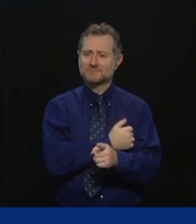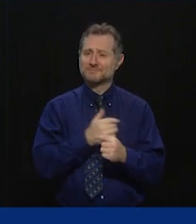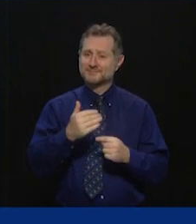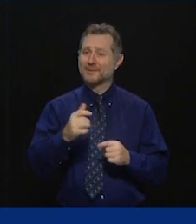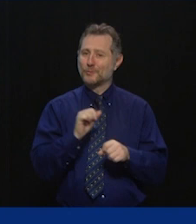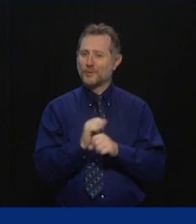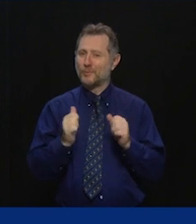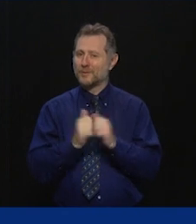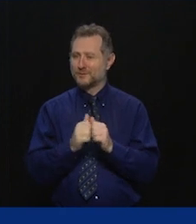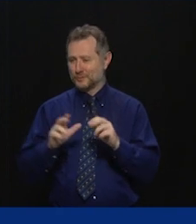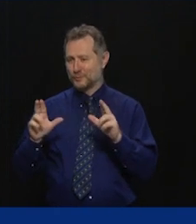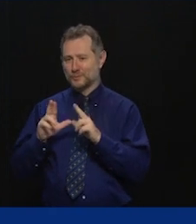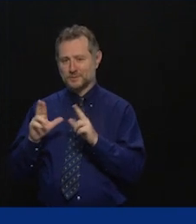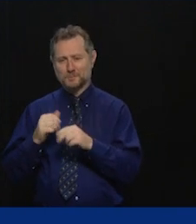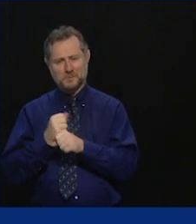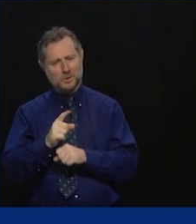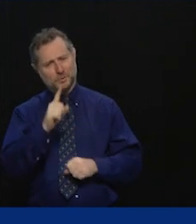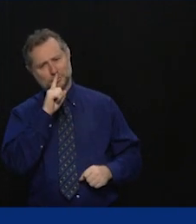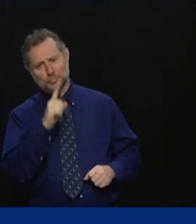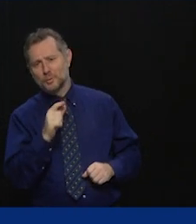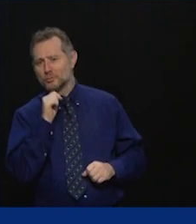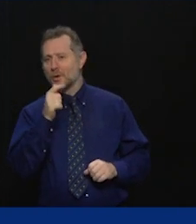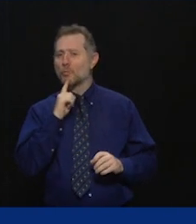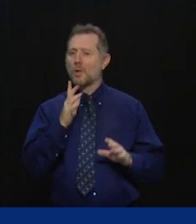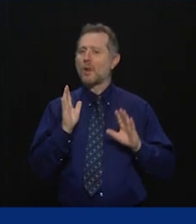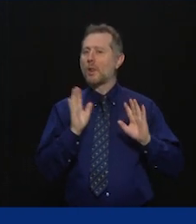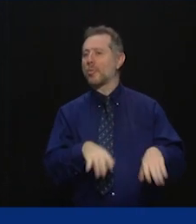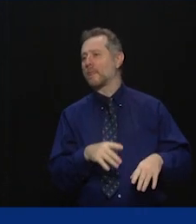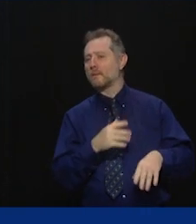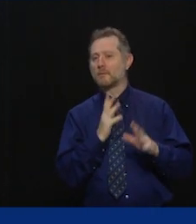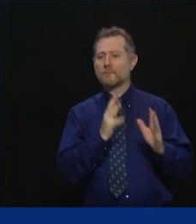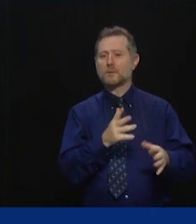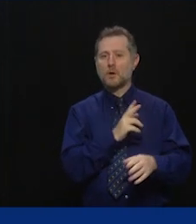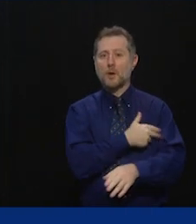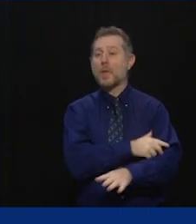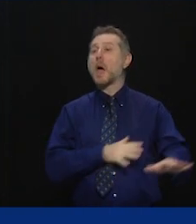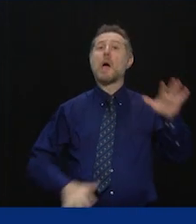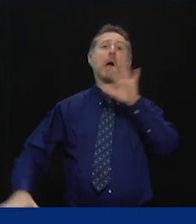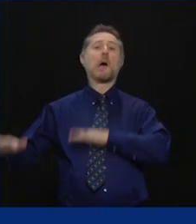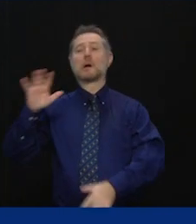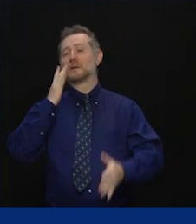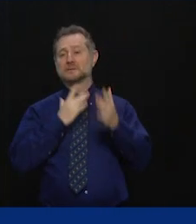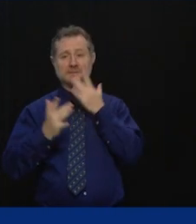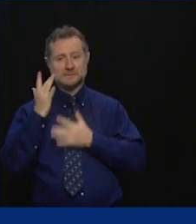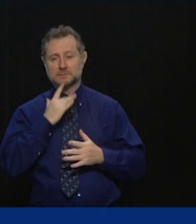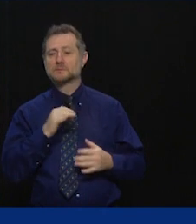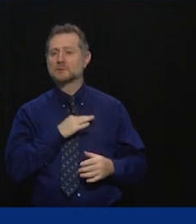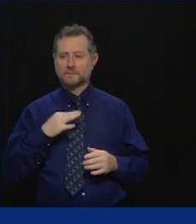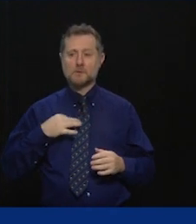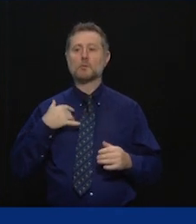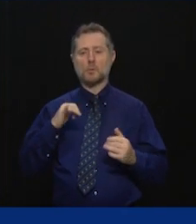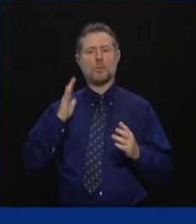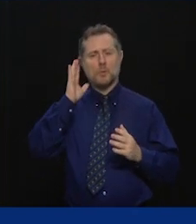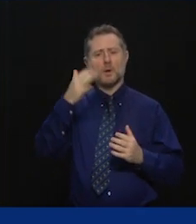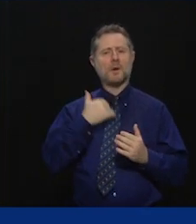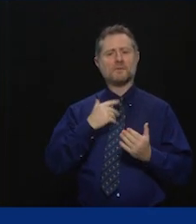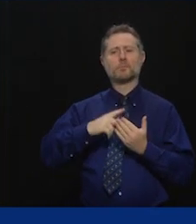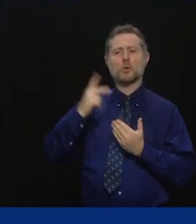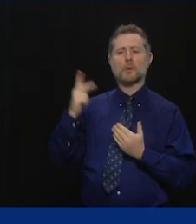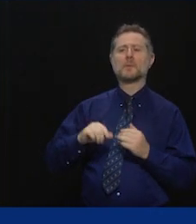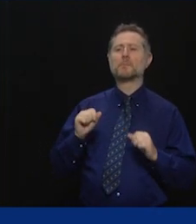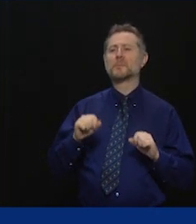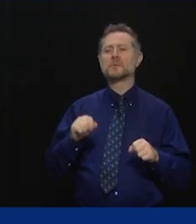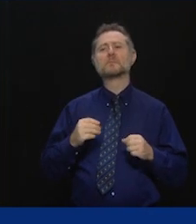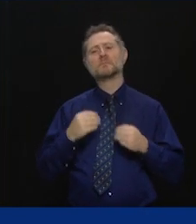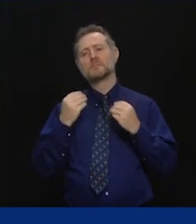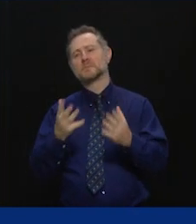any facility short-staffed, but we will have a deployment program that we're going to be announcing, possibly in